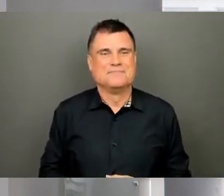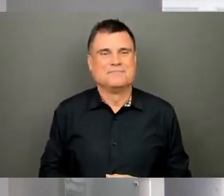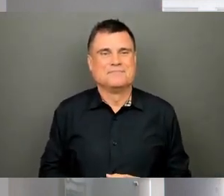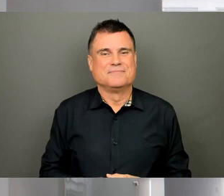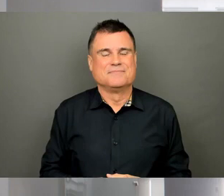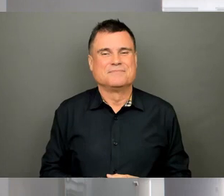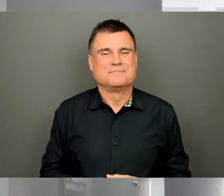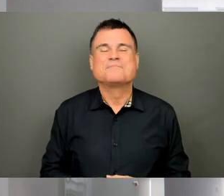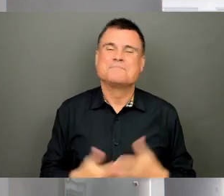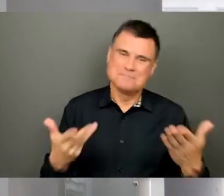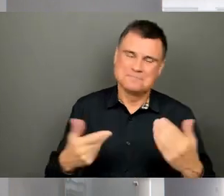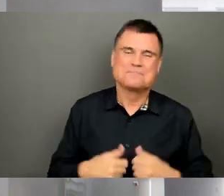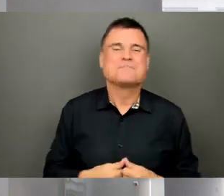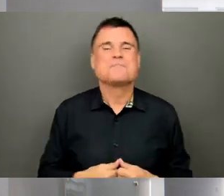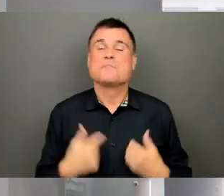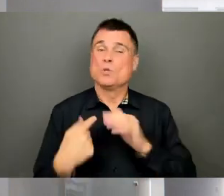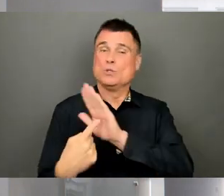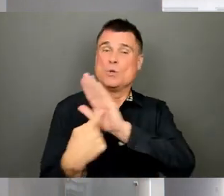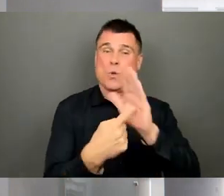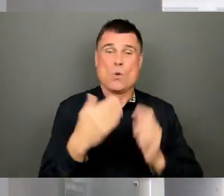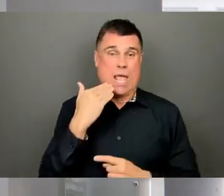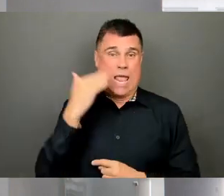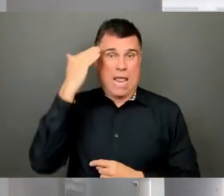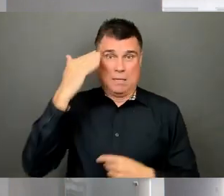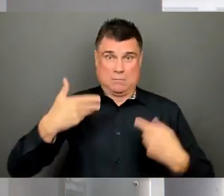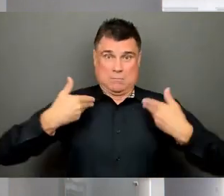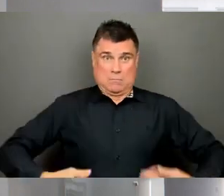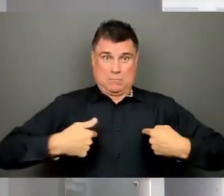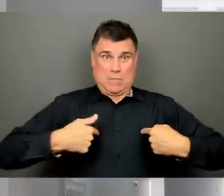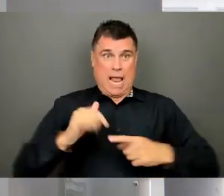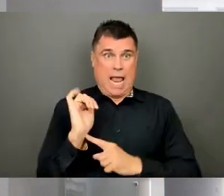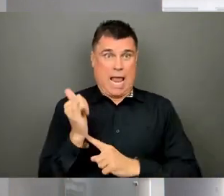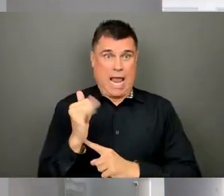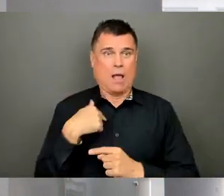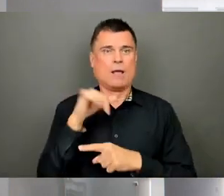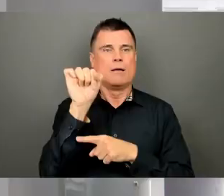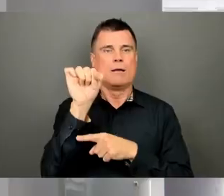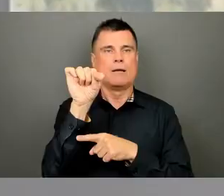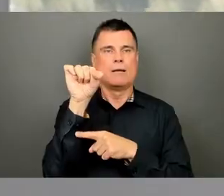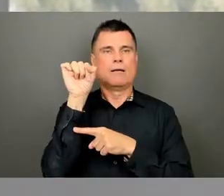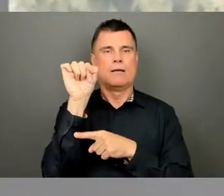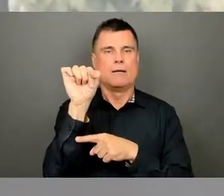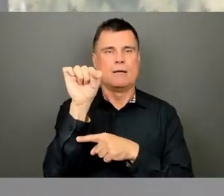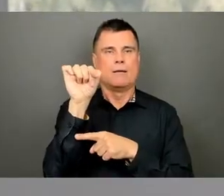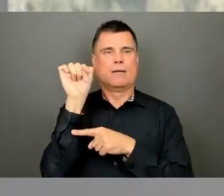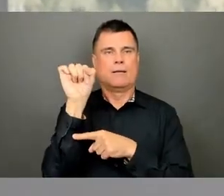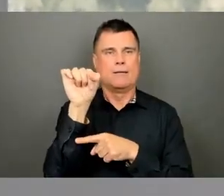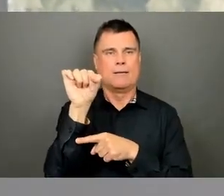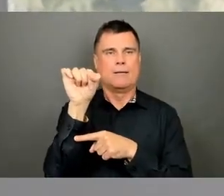Okay, how you should how you should do like the head groove. How I do it is like you go forward